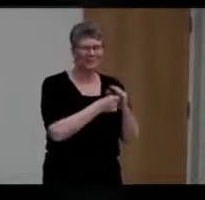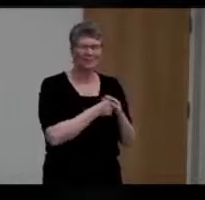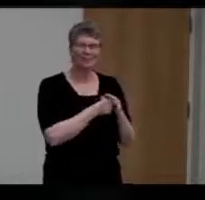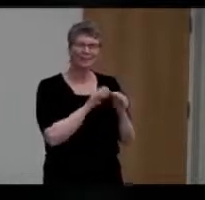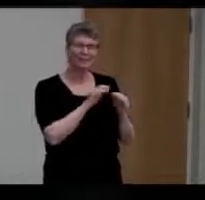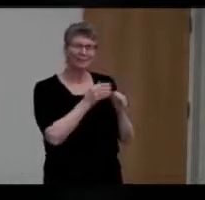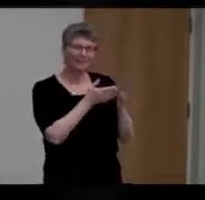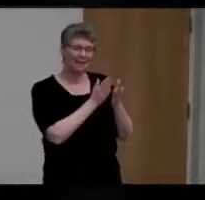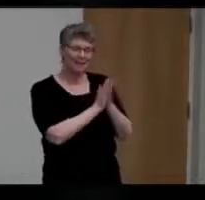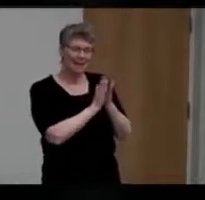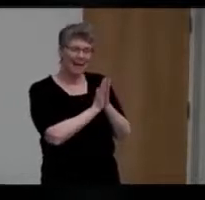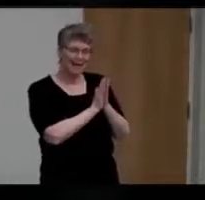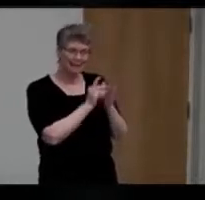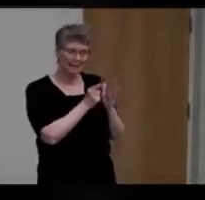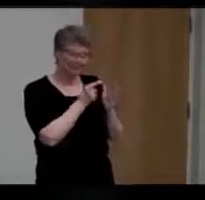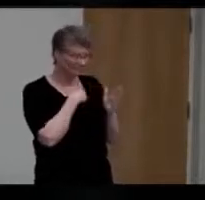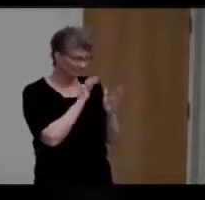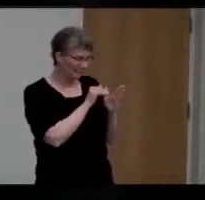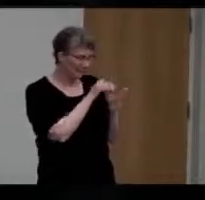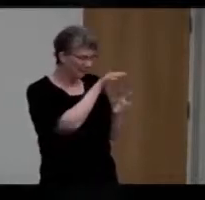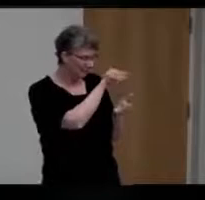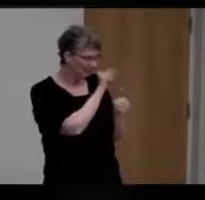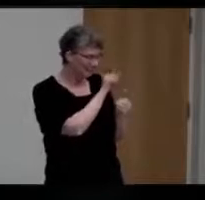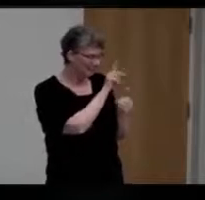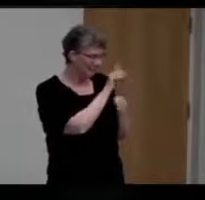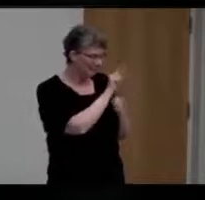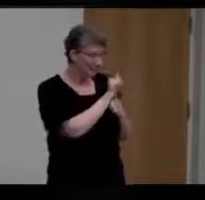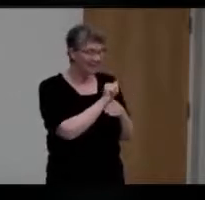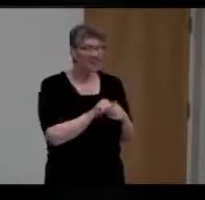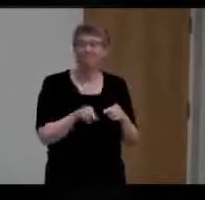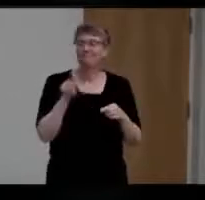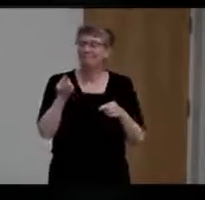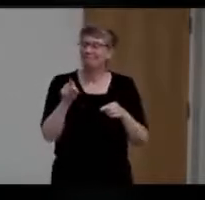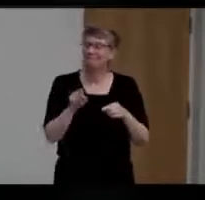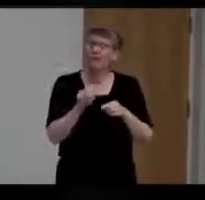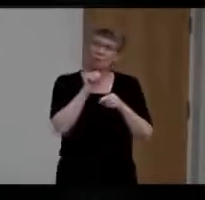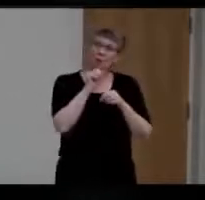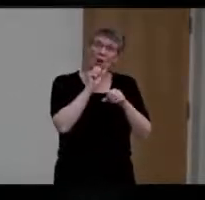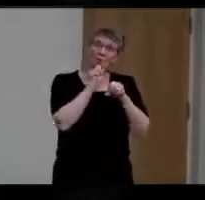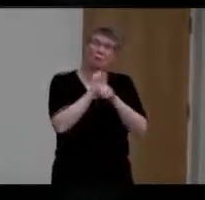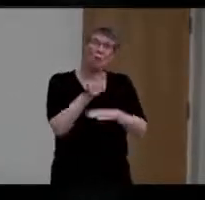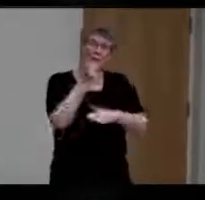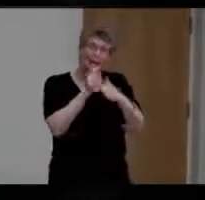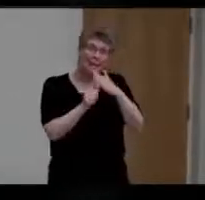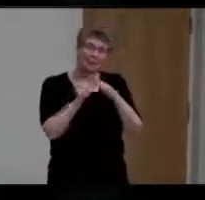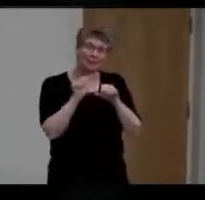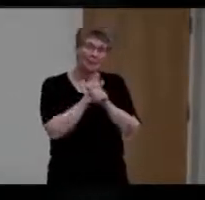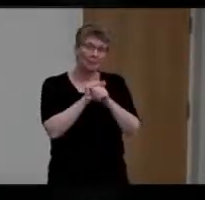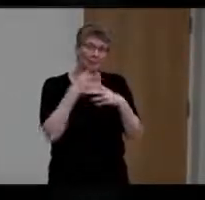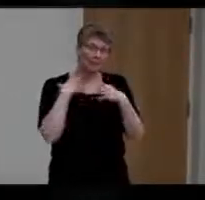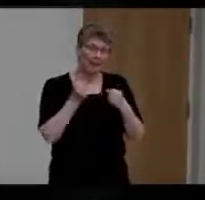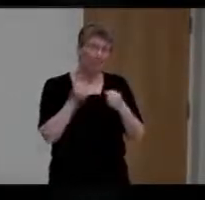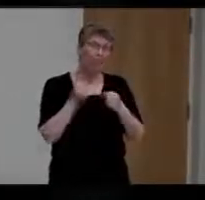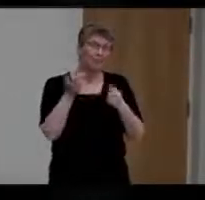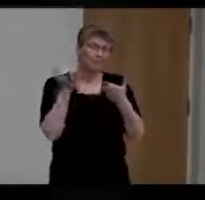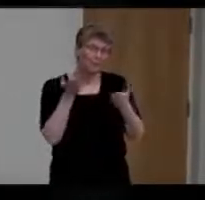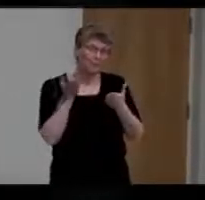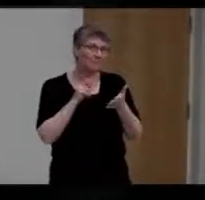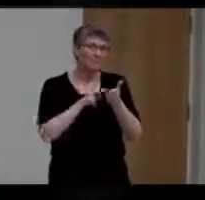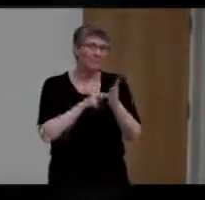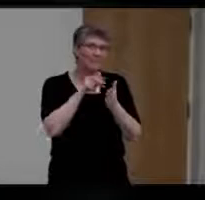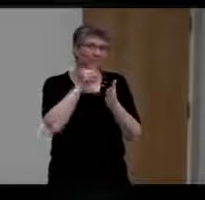Health Information Act precludes you getting access to the data because you're not an employee of Alberta Health Services. I'm technically an employee of the university. I just